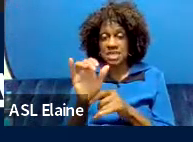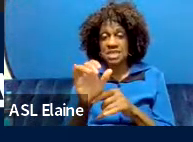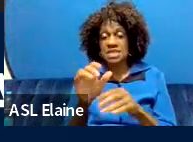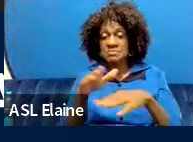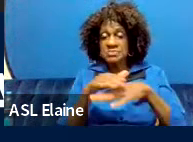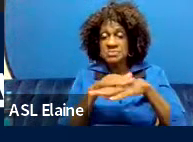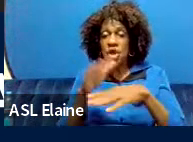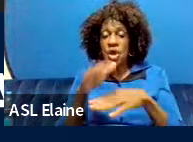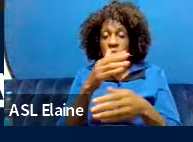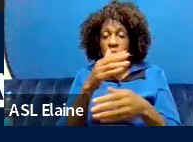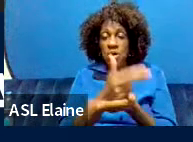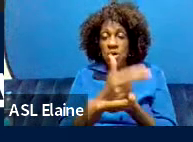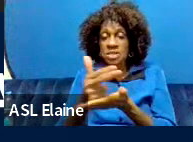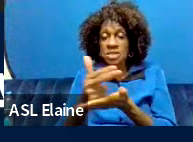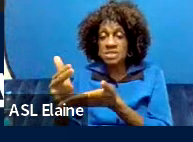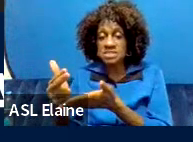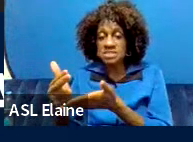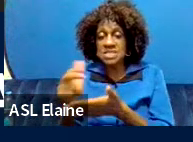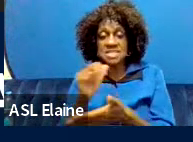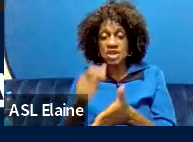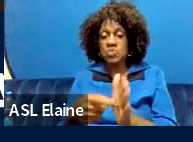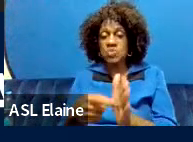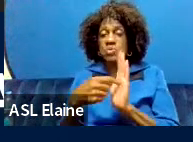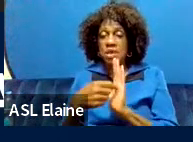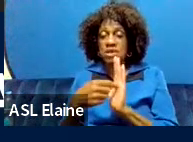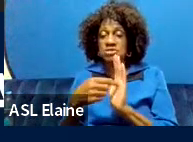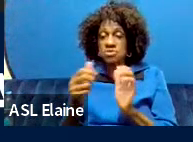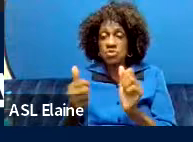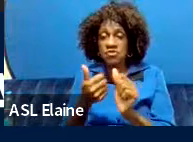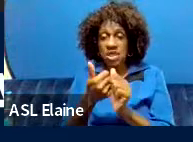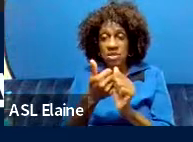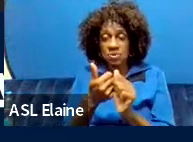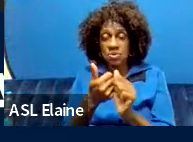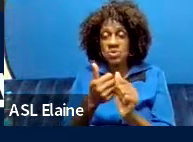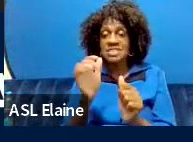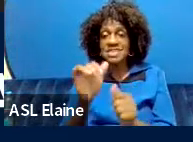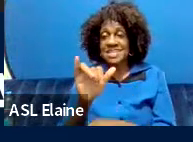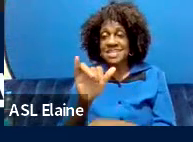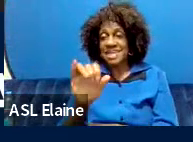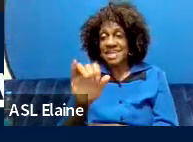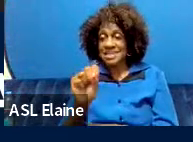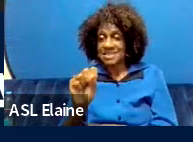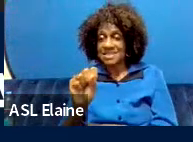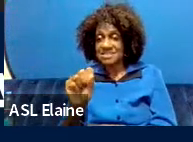at parking spaces, are not required to comply or conform to the ISA.